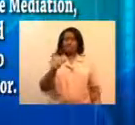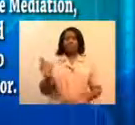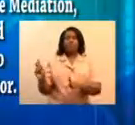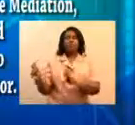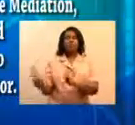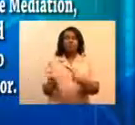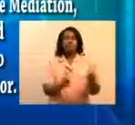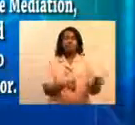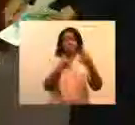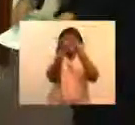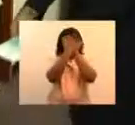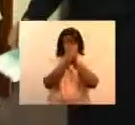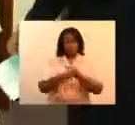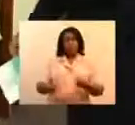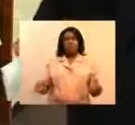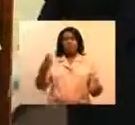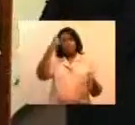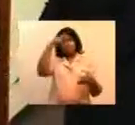mediator.